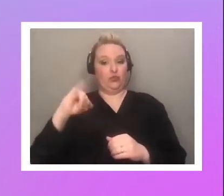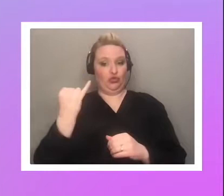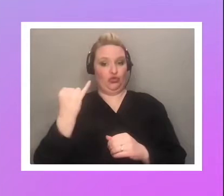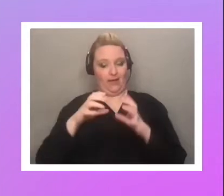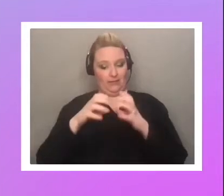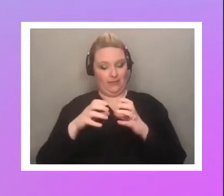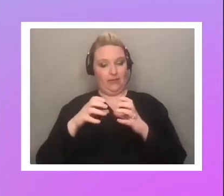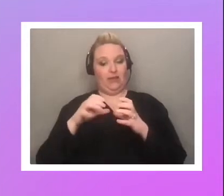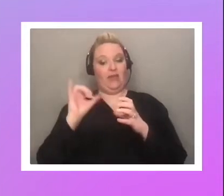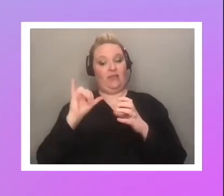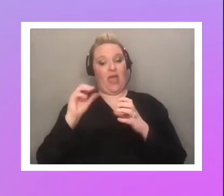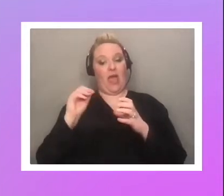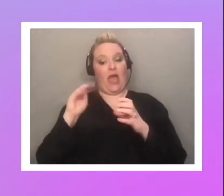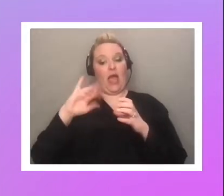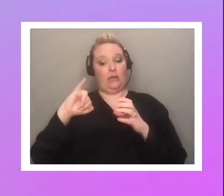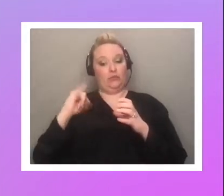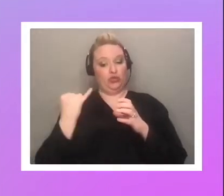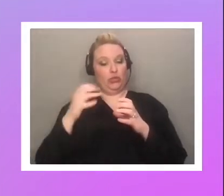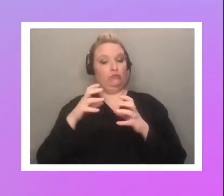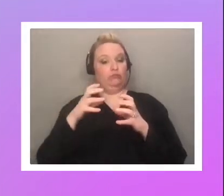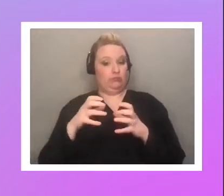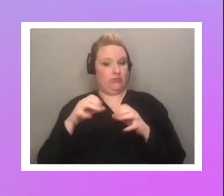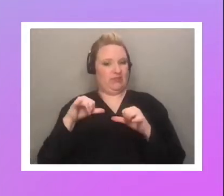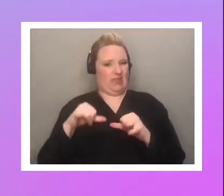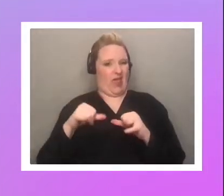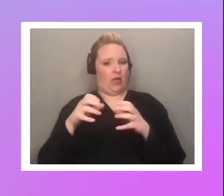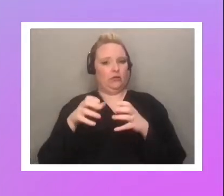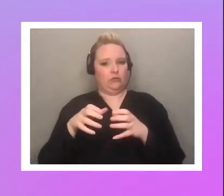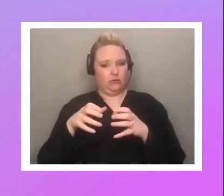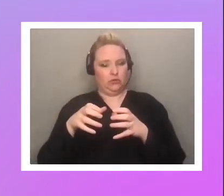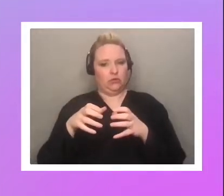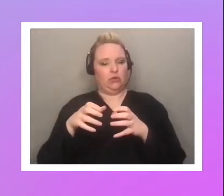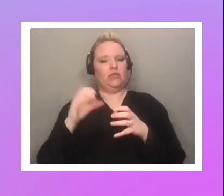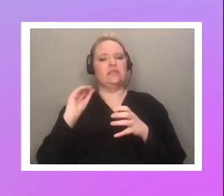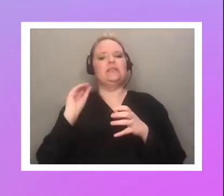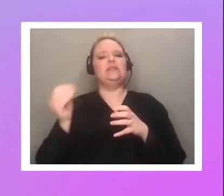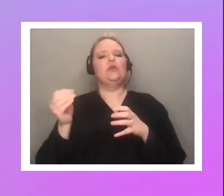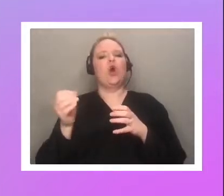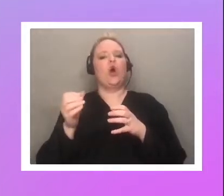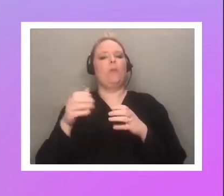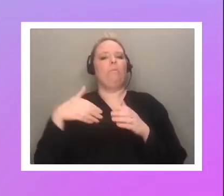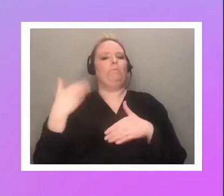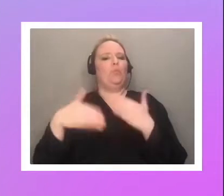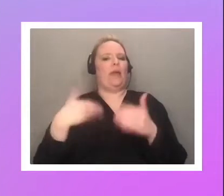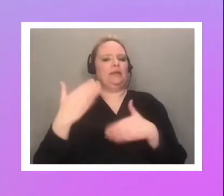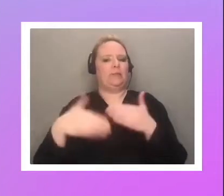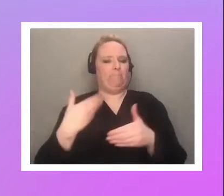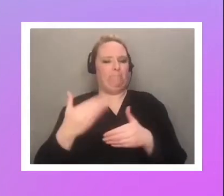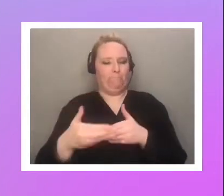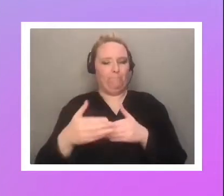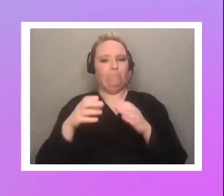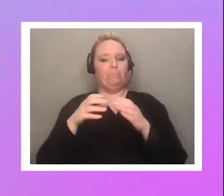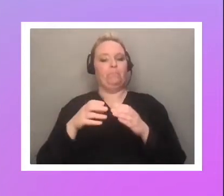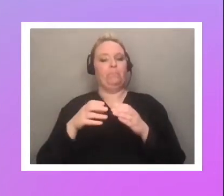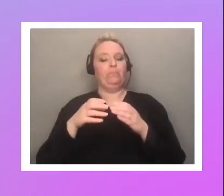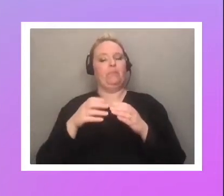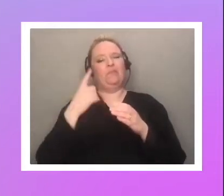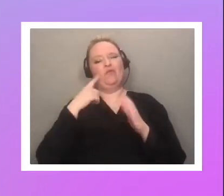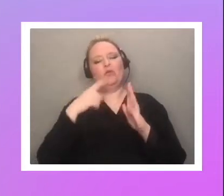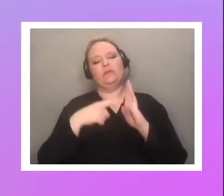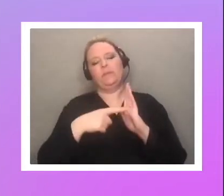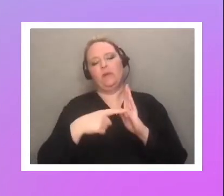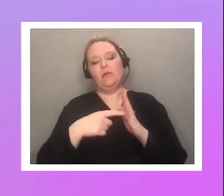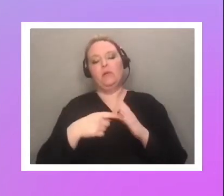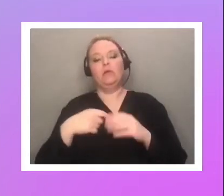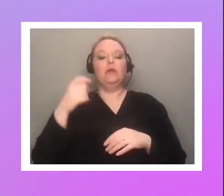isn't moving or is at rest, then it has zero momentum. And let's do an example.